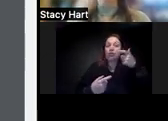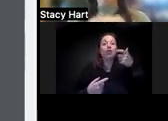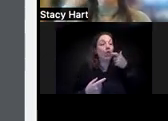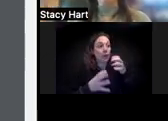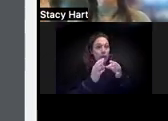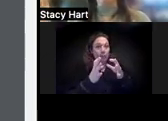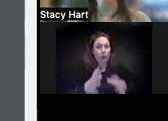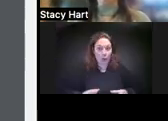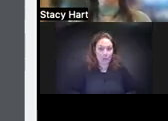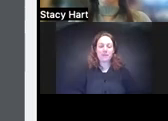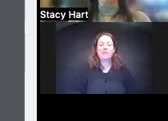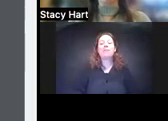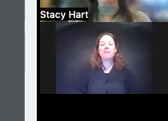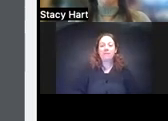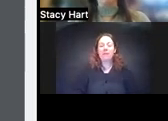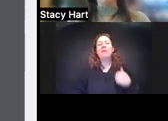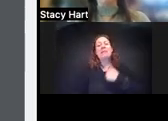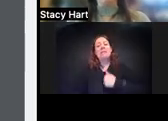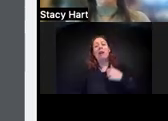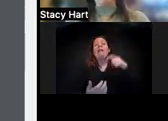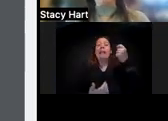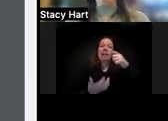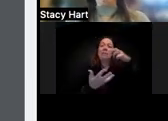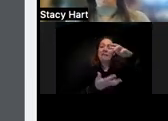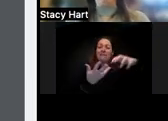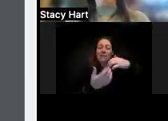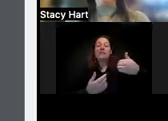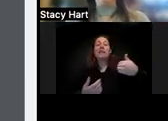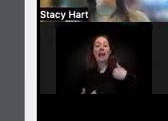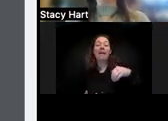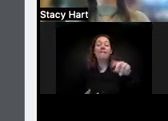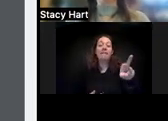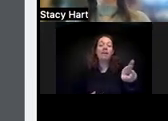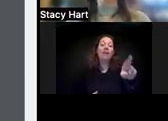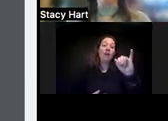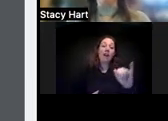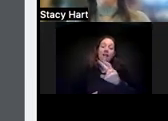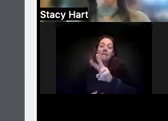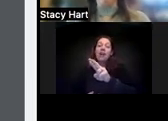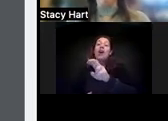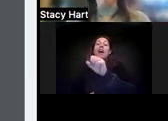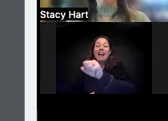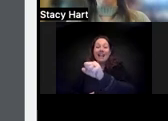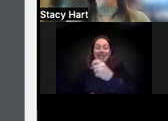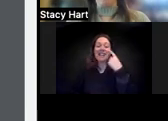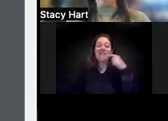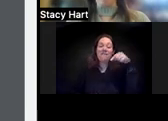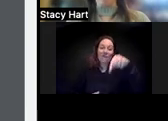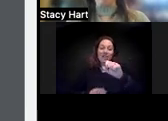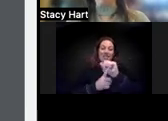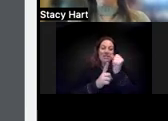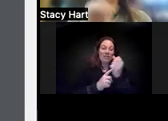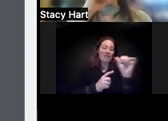have video remote interpreting for situations like we have here today.